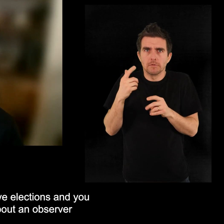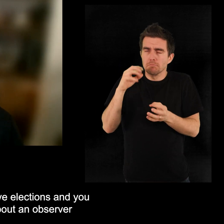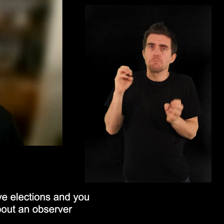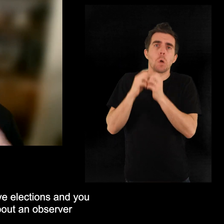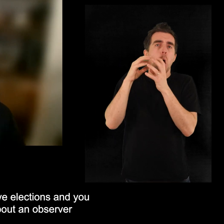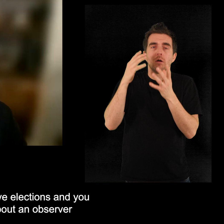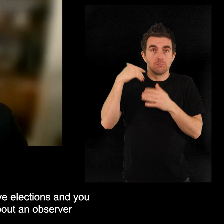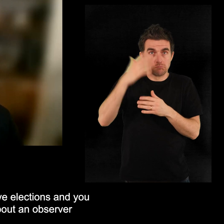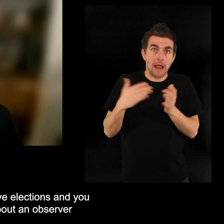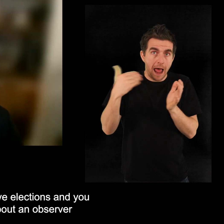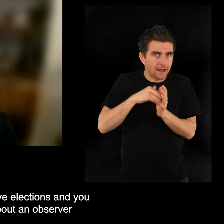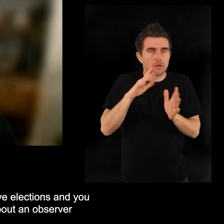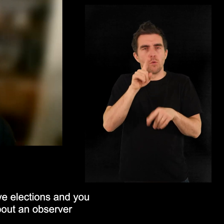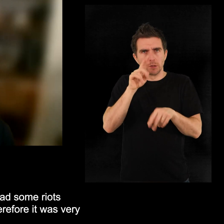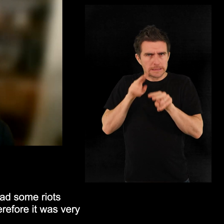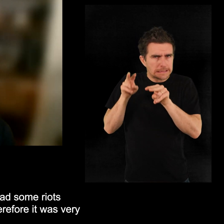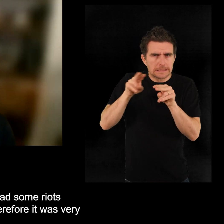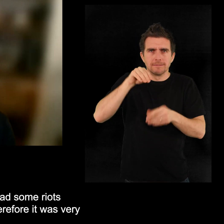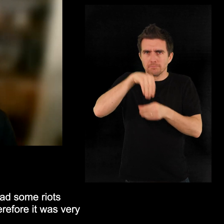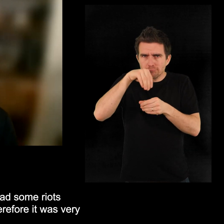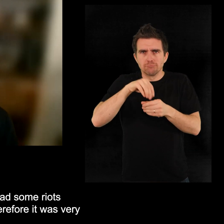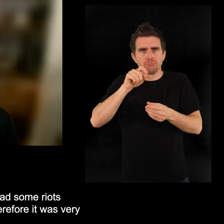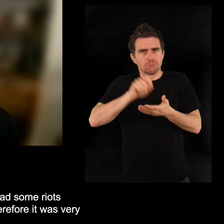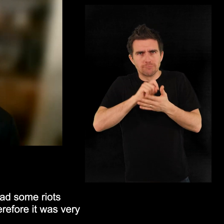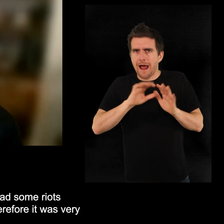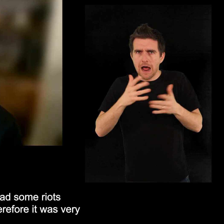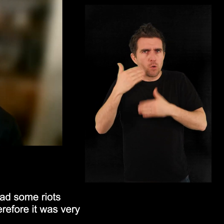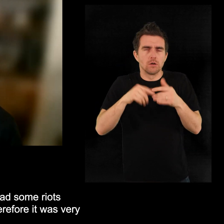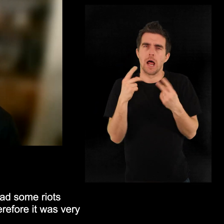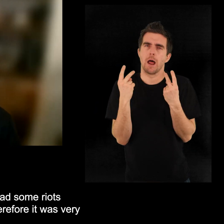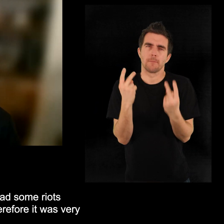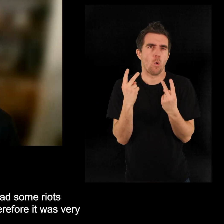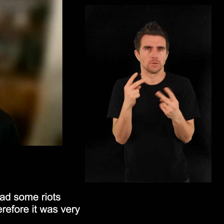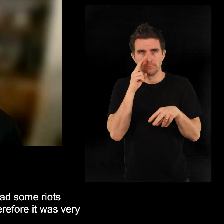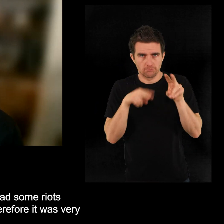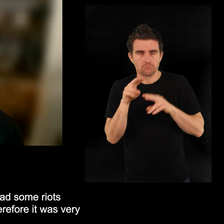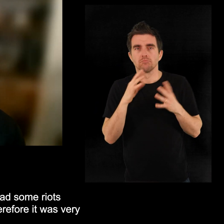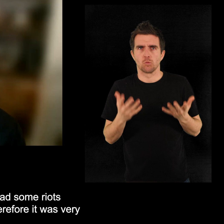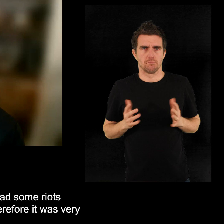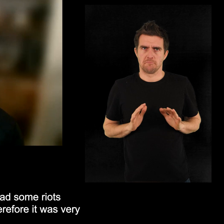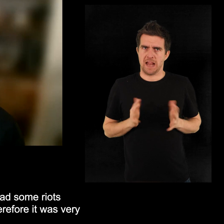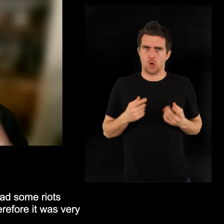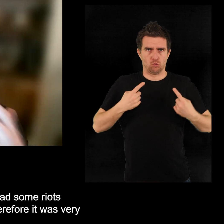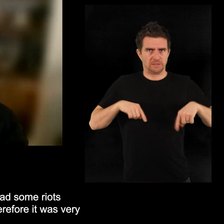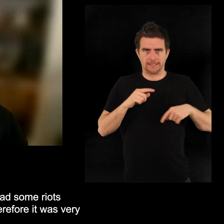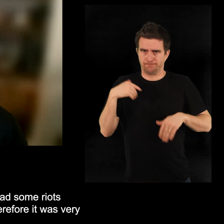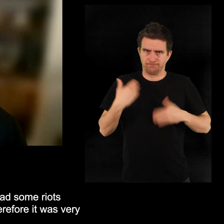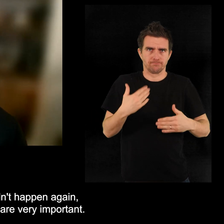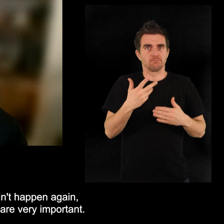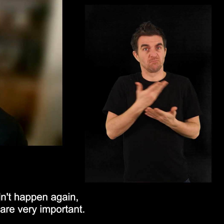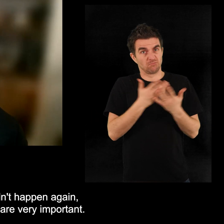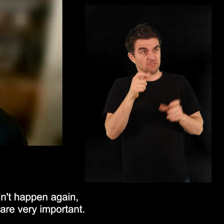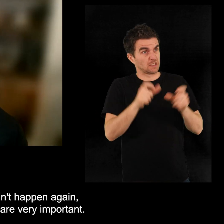from Kenya about an observer of the elections there. They had some riots back in 10 years ago, and therefore it was